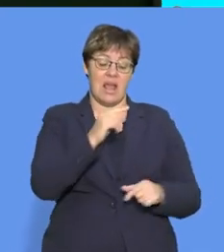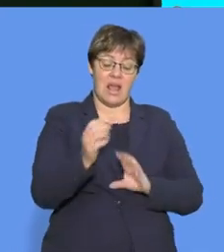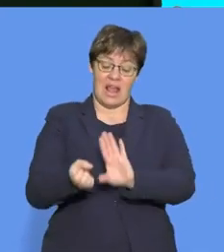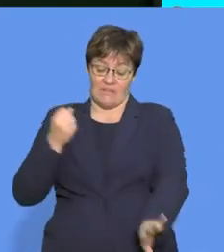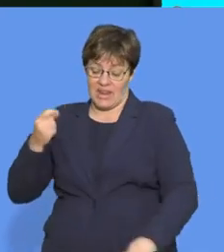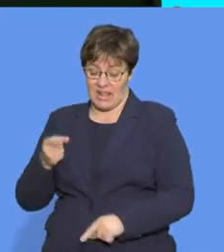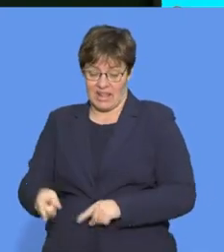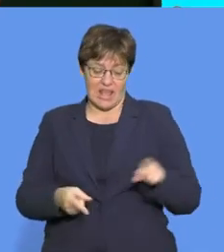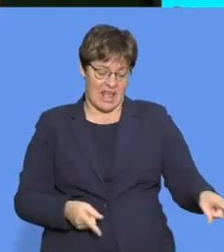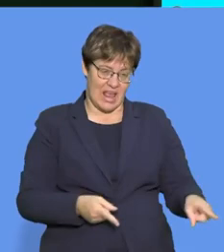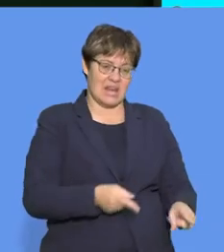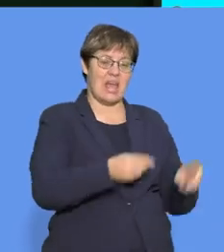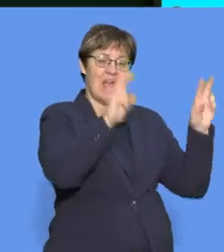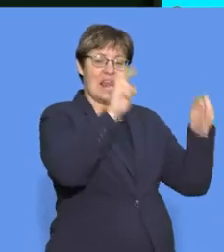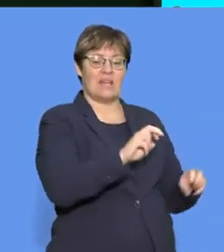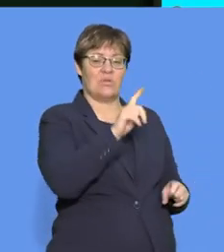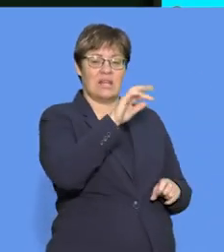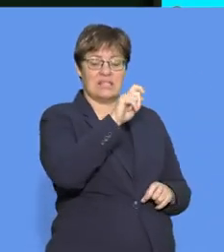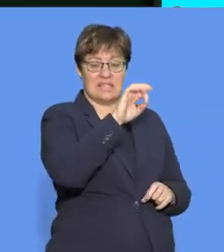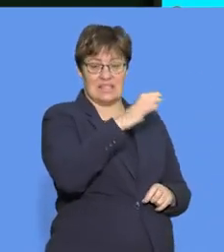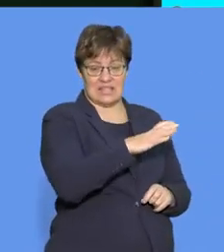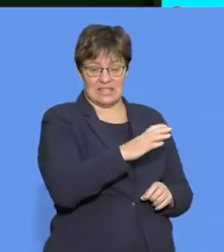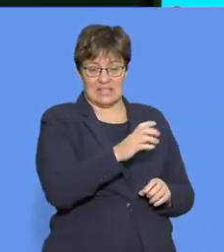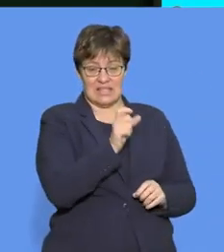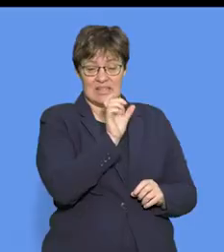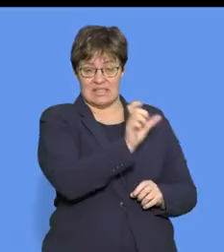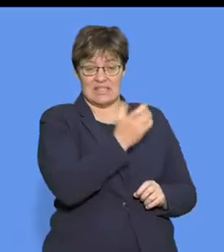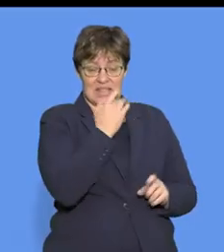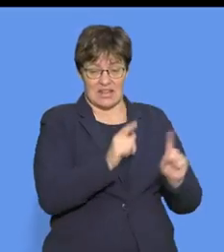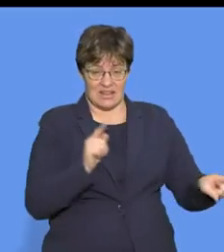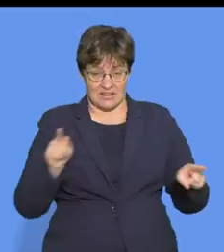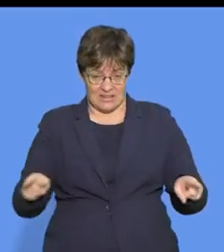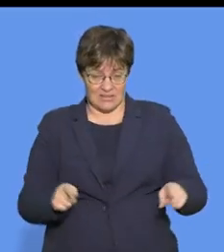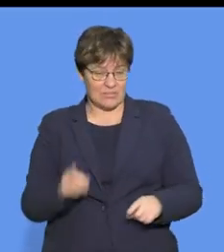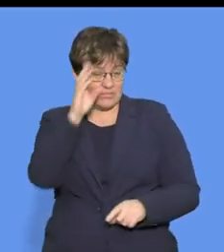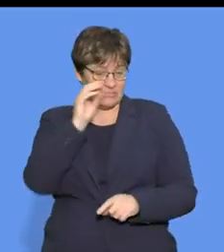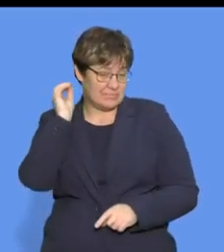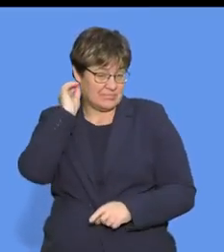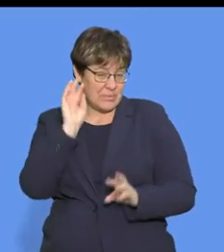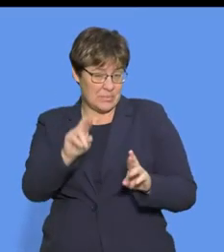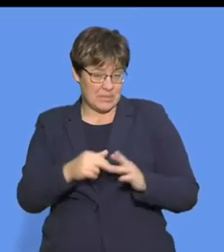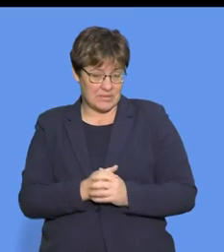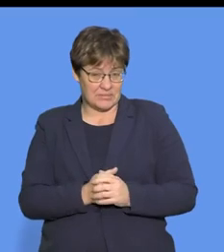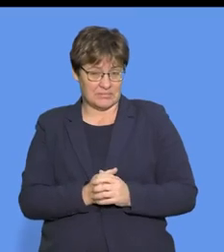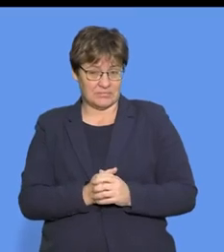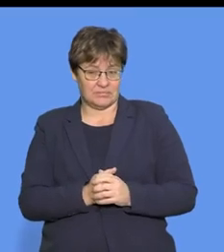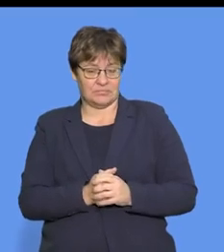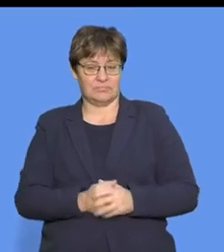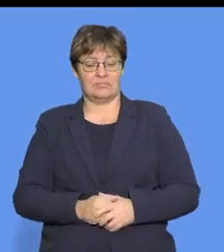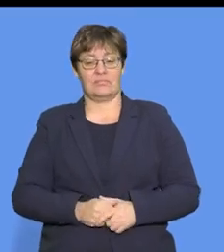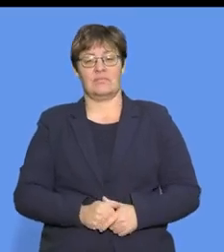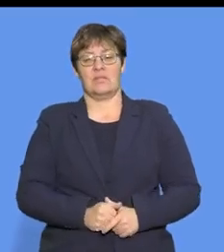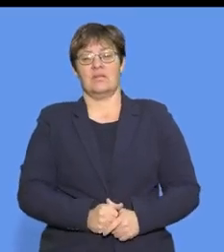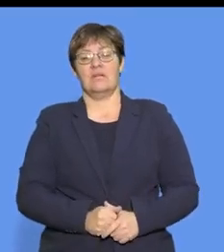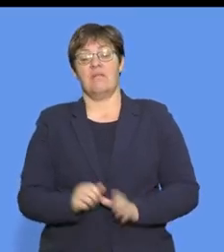galvanic cells and electrolytic cells, and hopefully keep some things in mind. So, as we